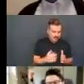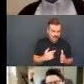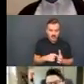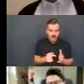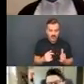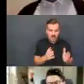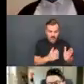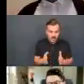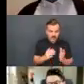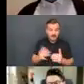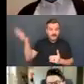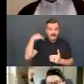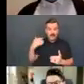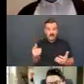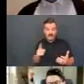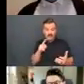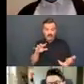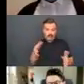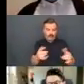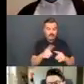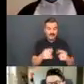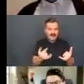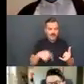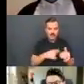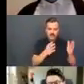it's been, that's been a silver lining for us.